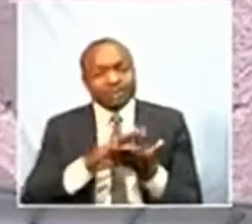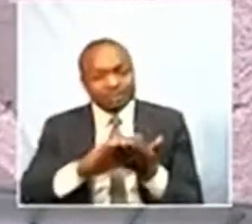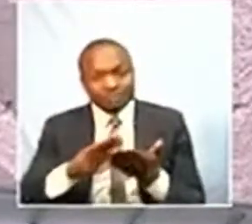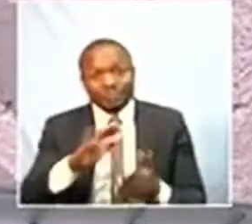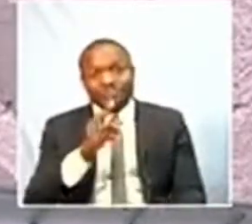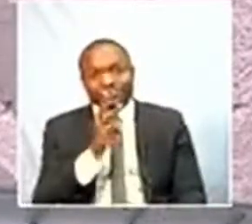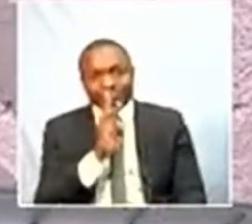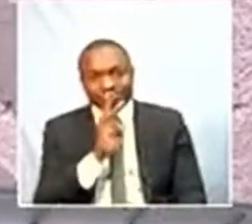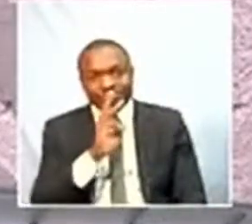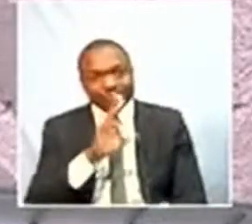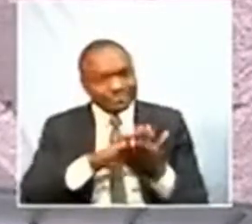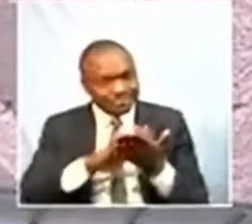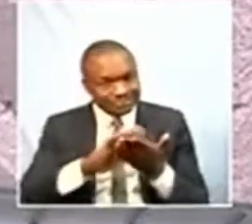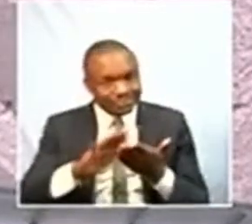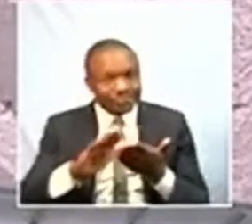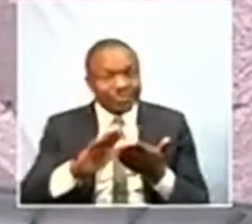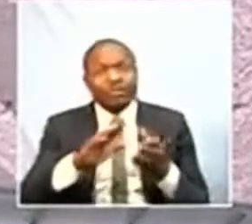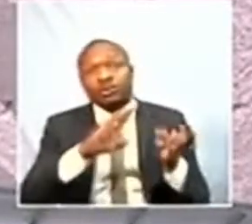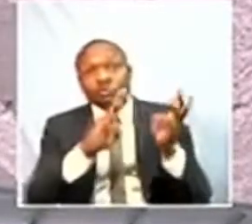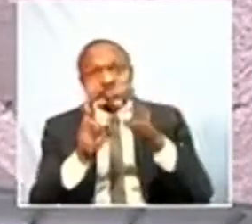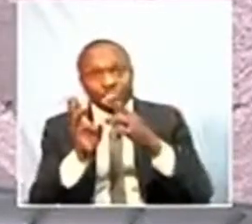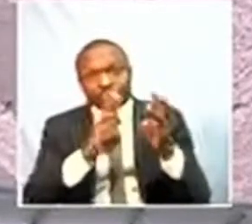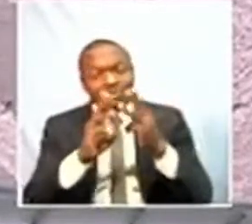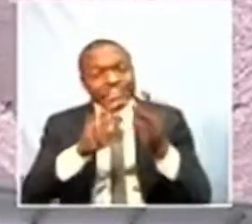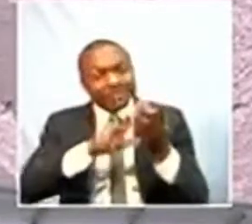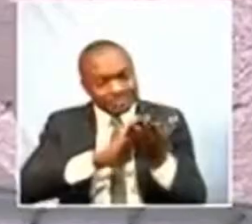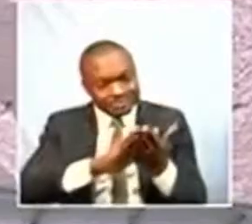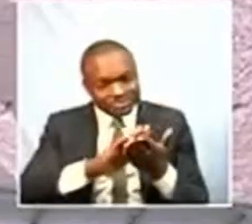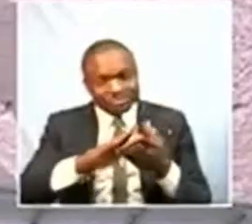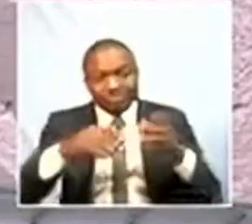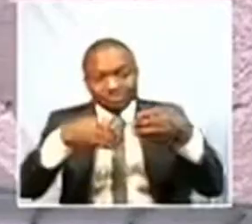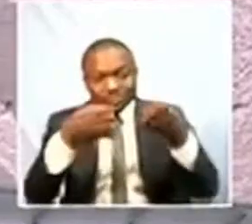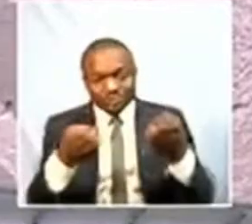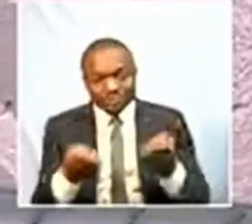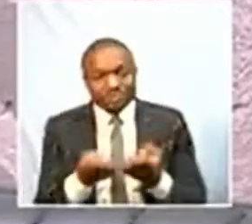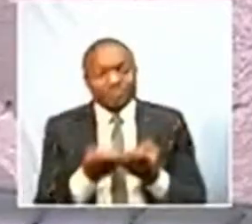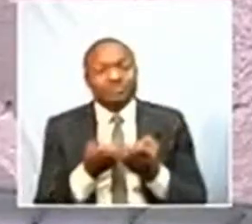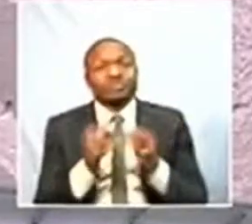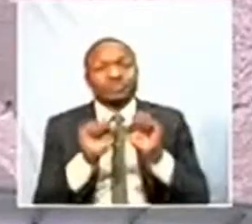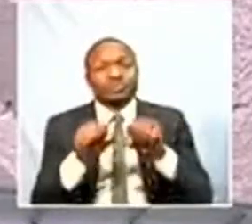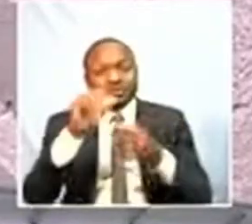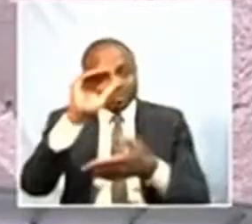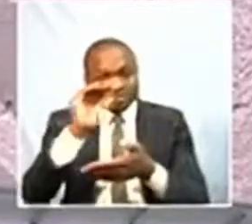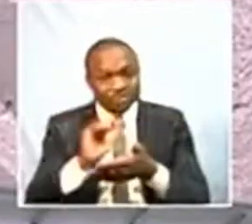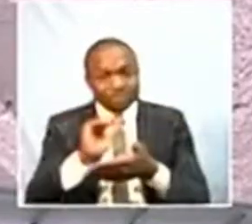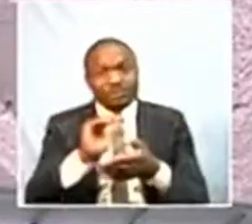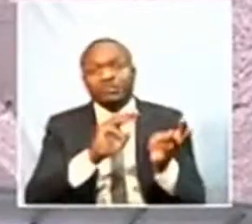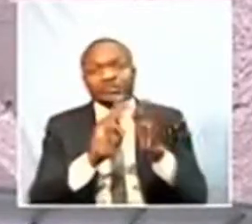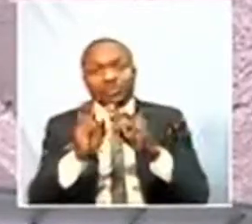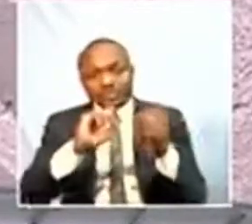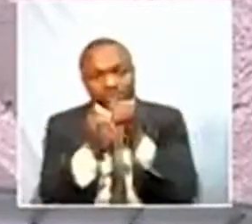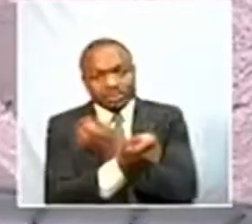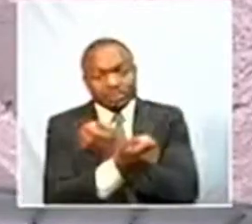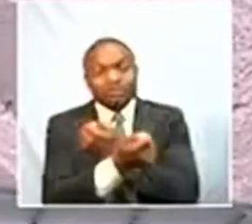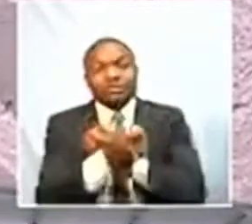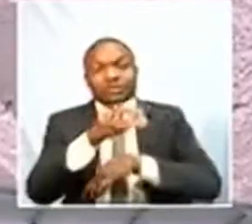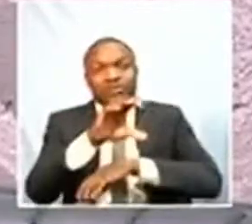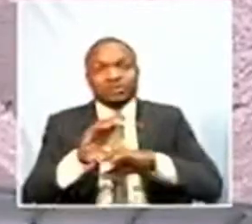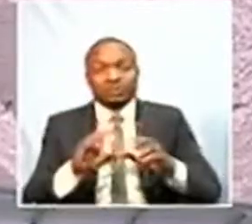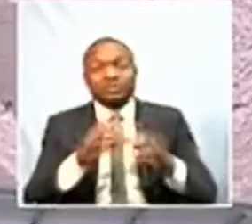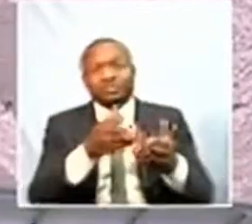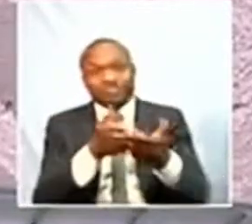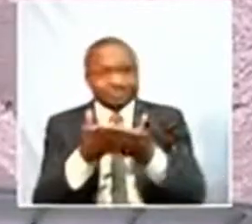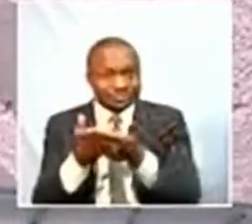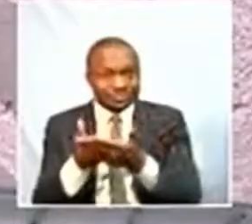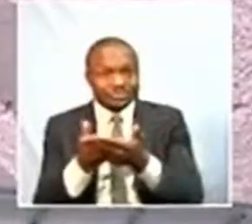water, clean air, and sanitation is all needed to reduce climate change and cause climate shocks, Madam Speaker.